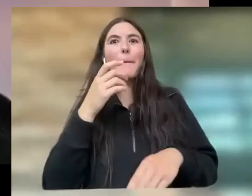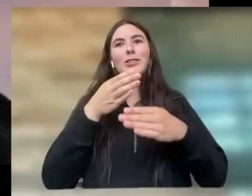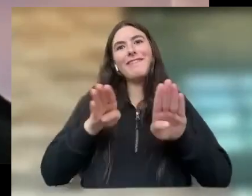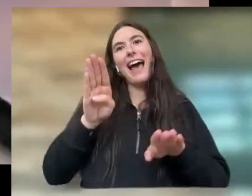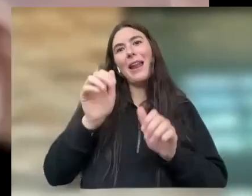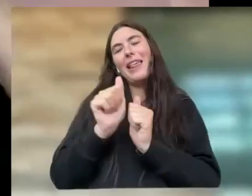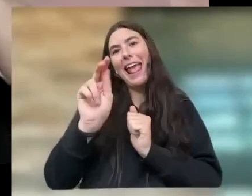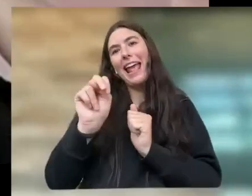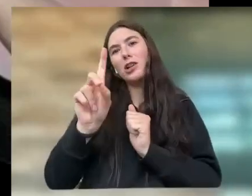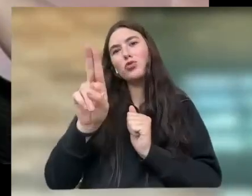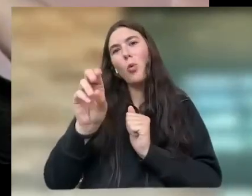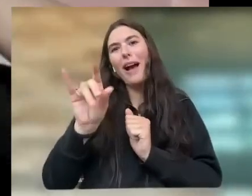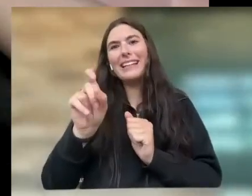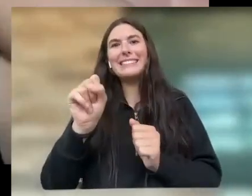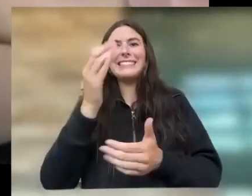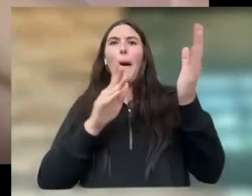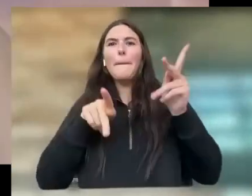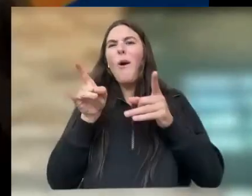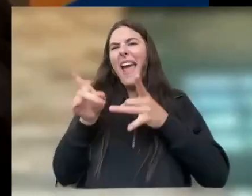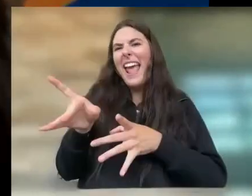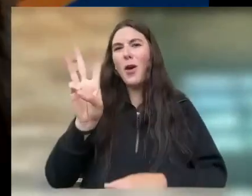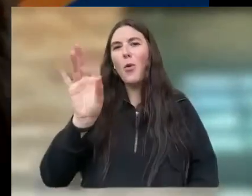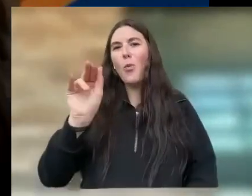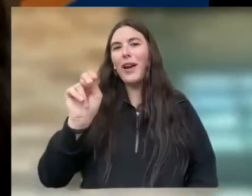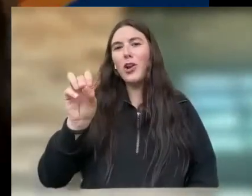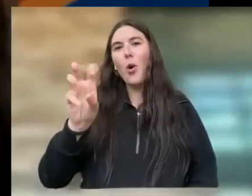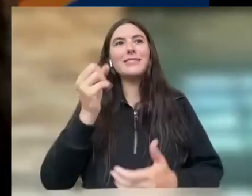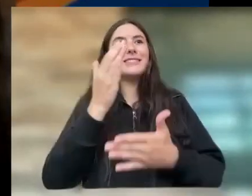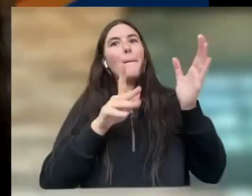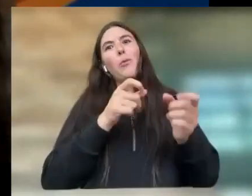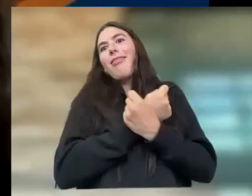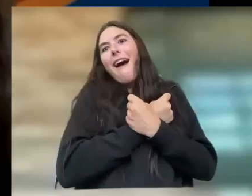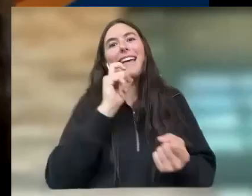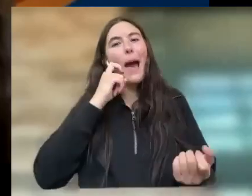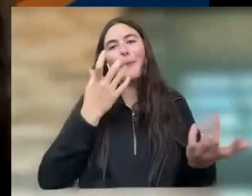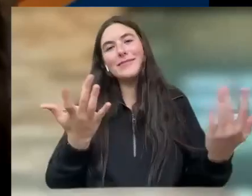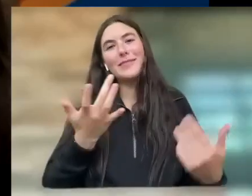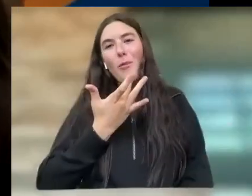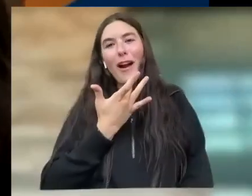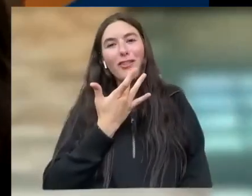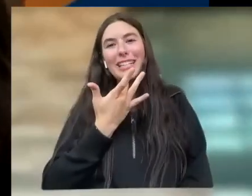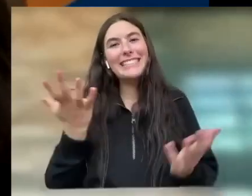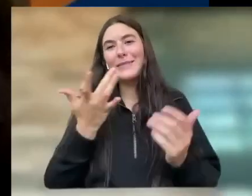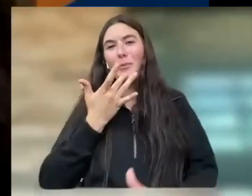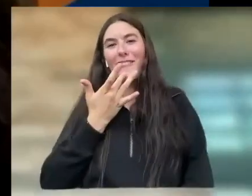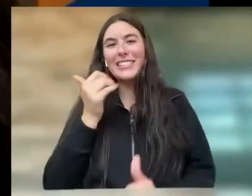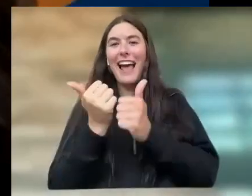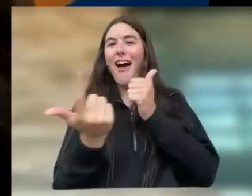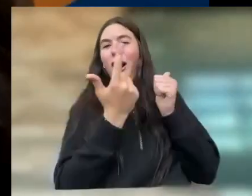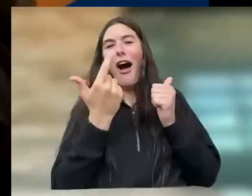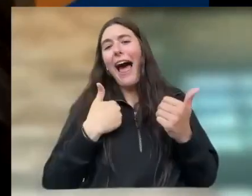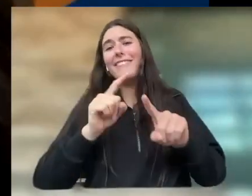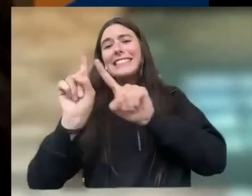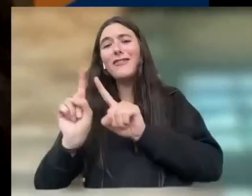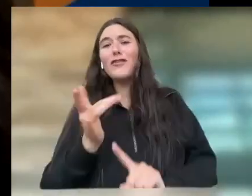versus someone saying I Android. hate Windows. That's funny. It's preference, guys. We can't fight over that. Everybody has different tastes,